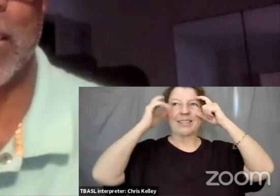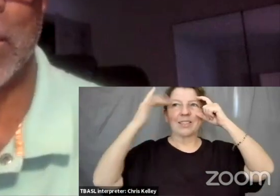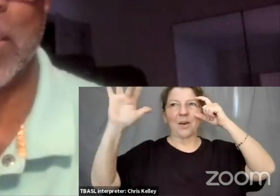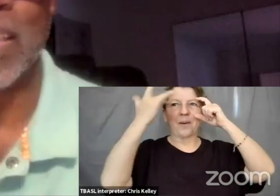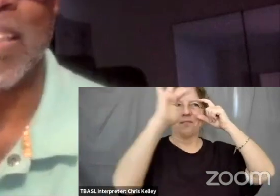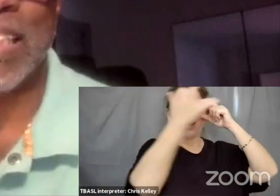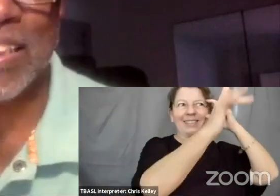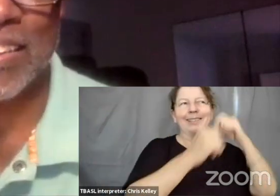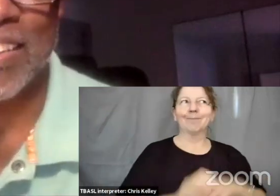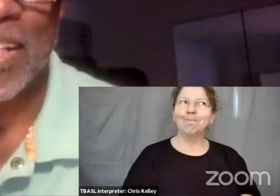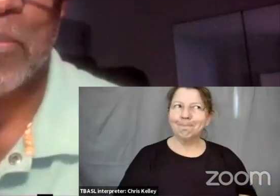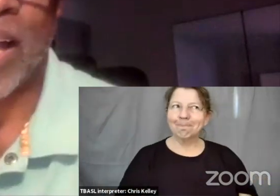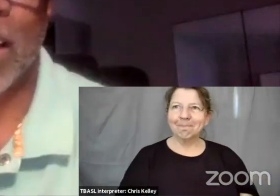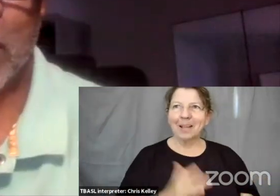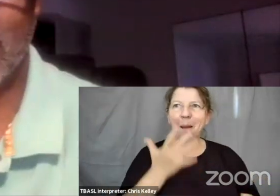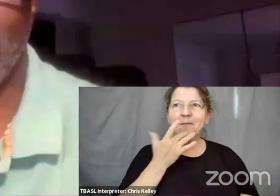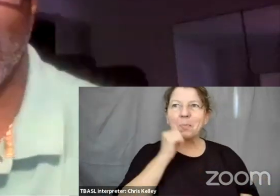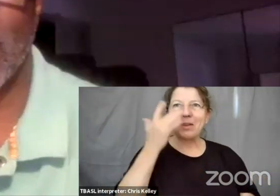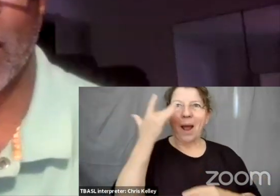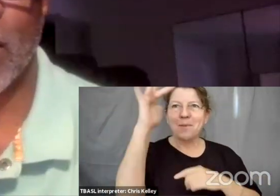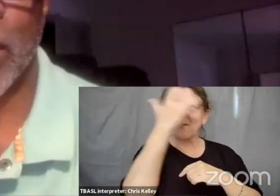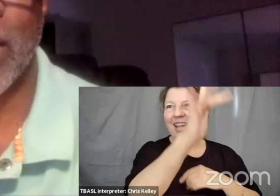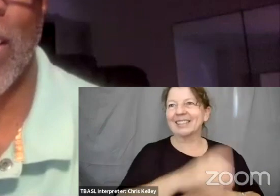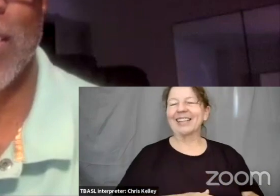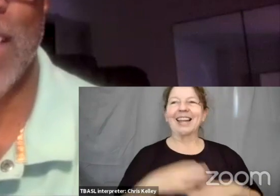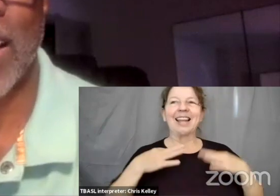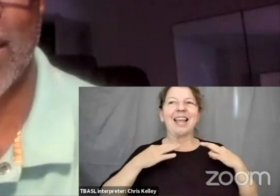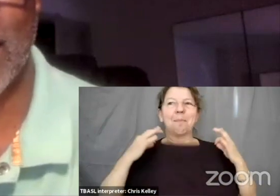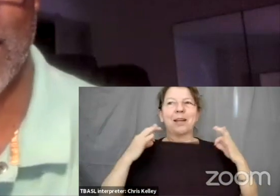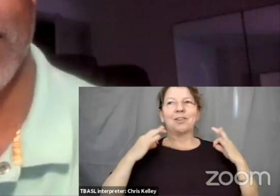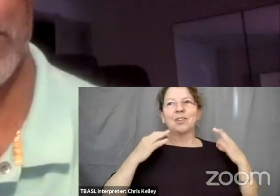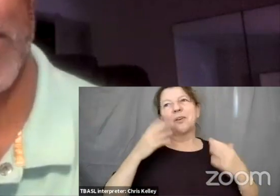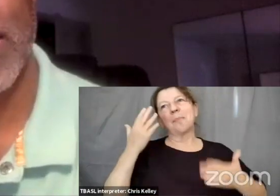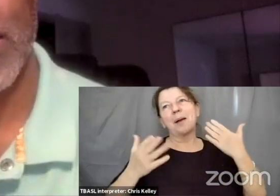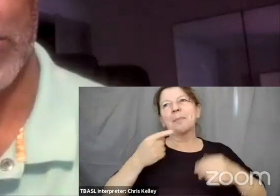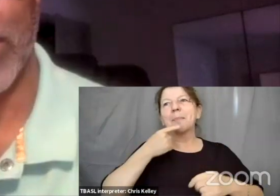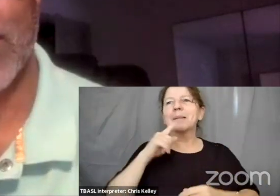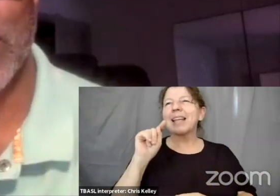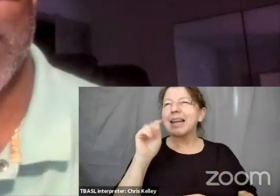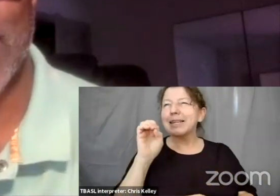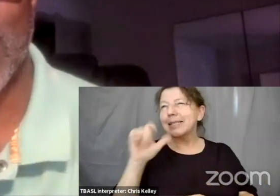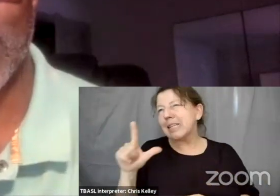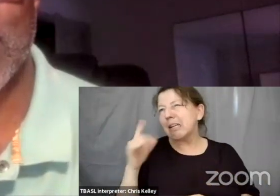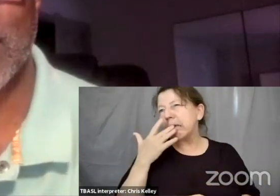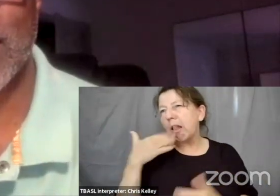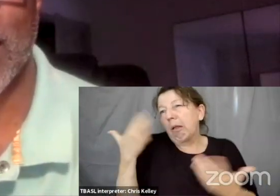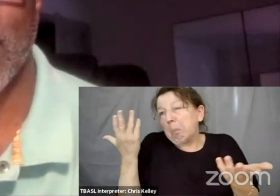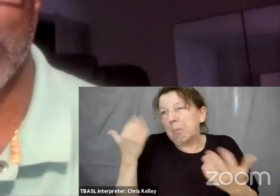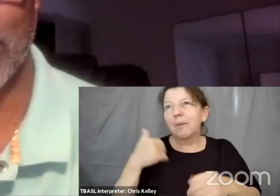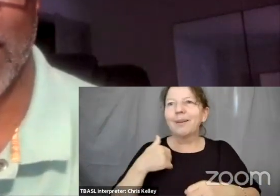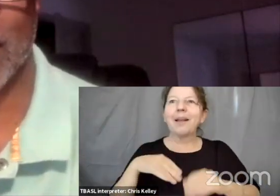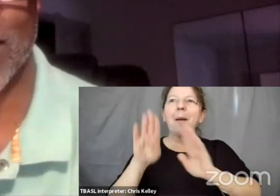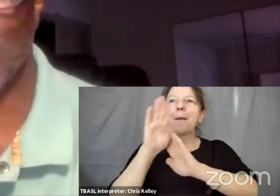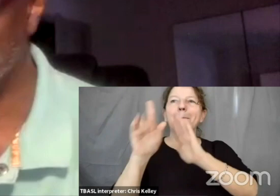probably deemed teal. Behind me are gray curtains hiding books with titles that